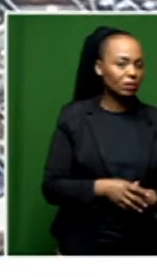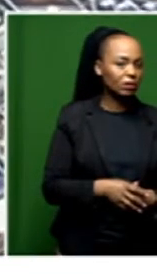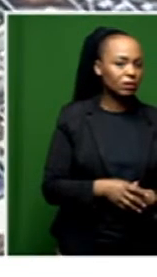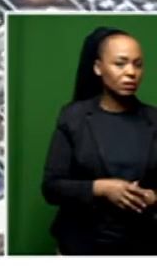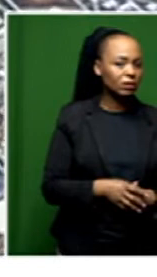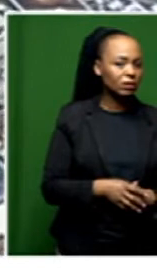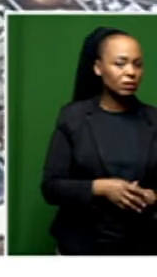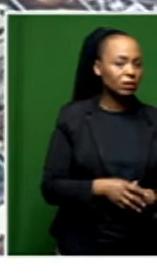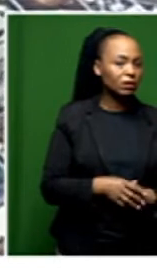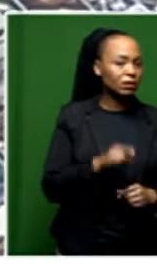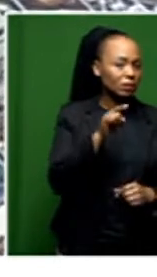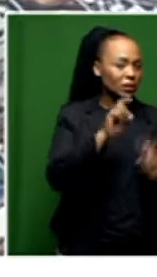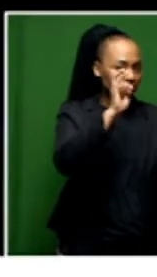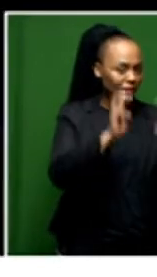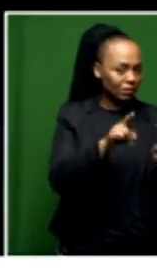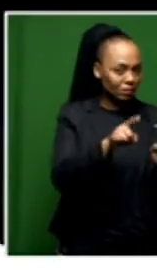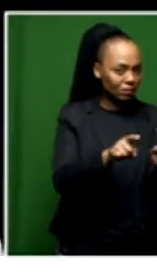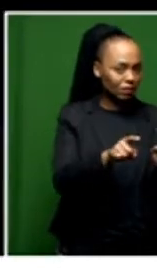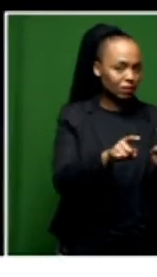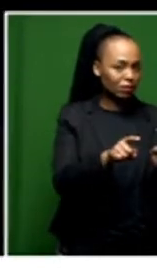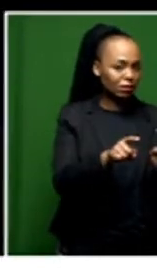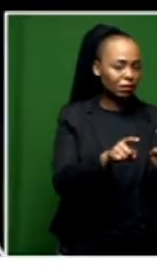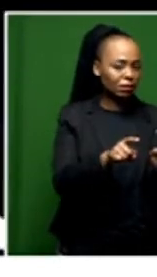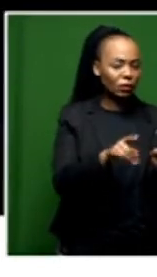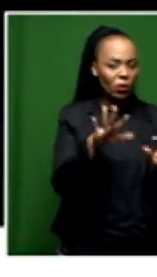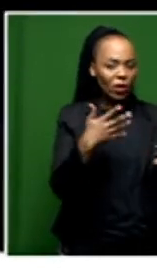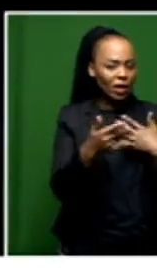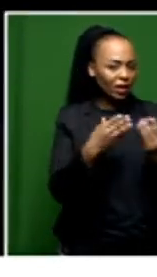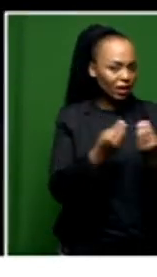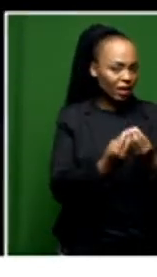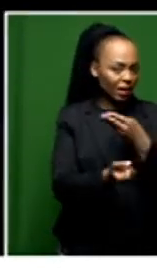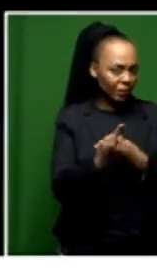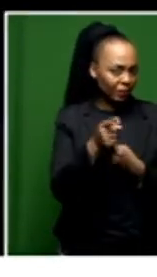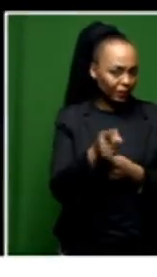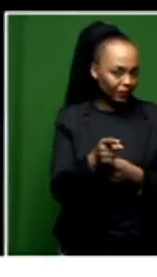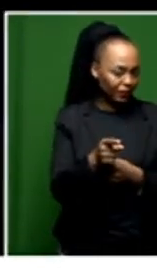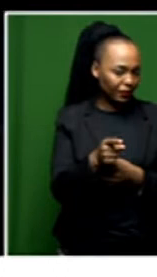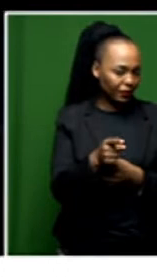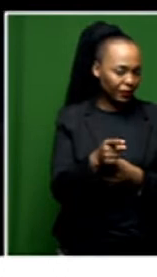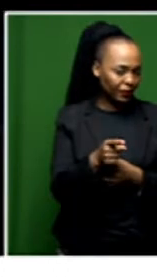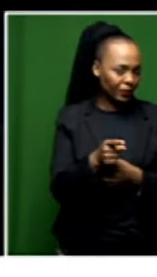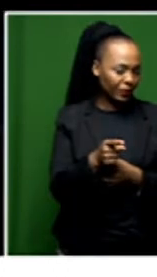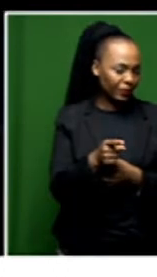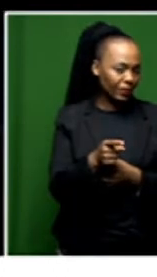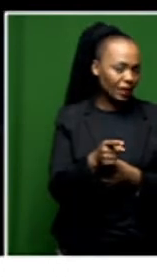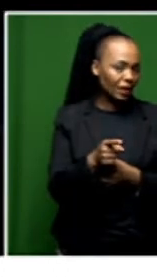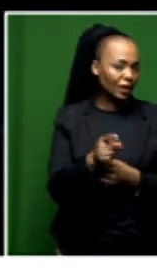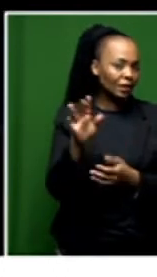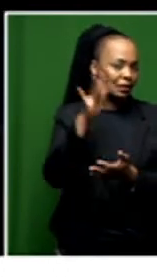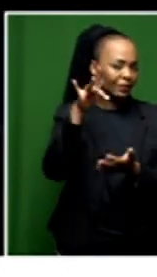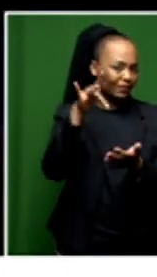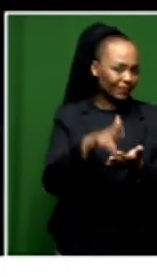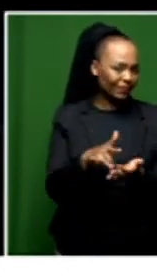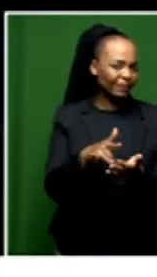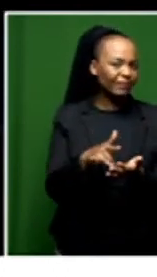there'd be a burning of assets or anything like that. So by the time we left at the centre quite late in the